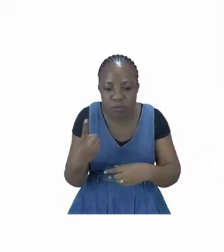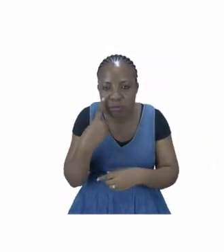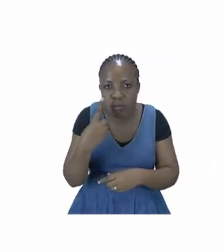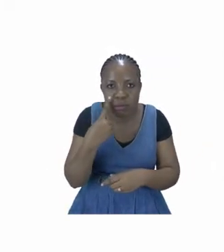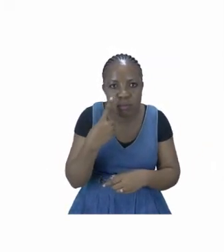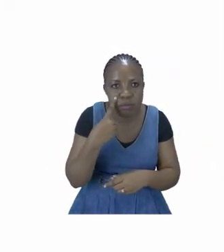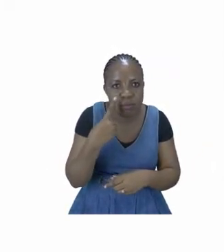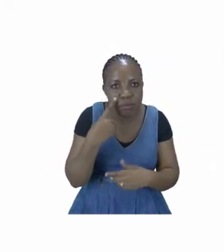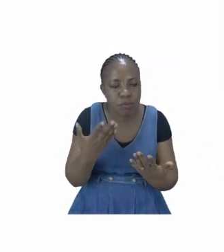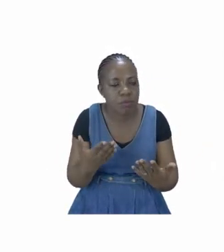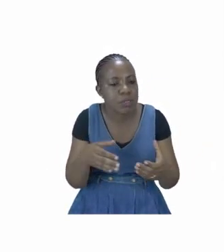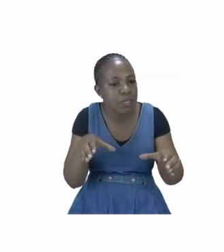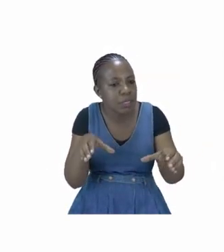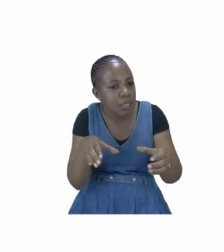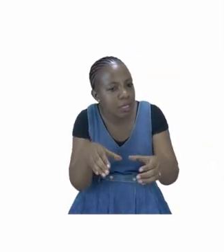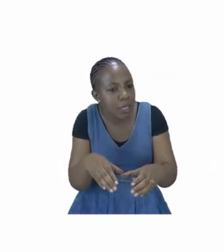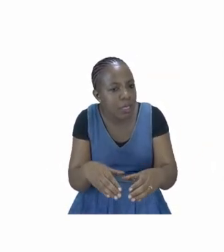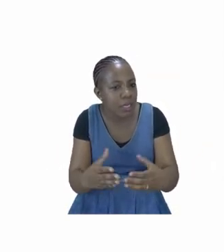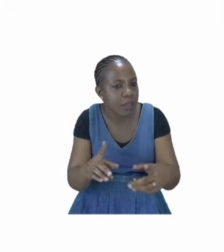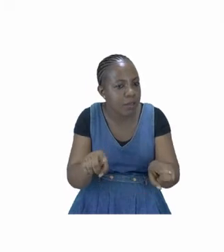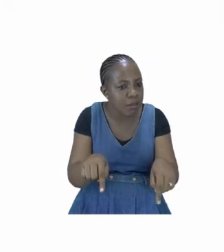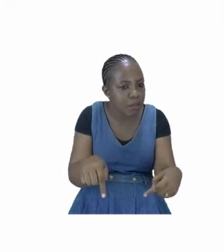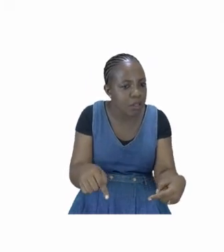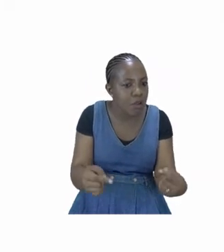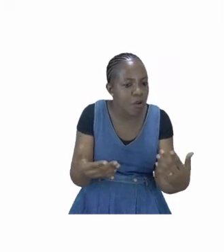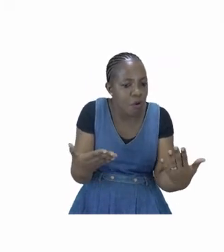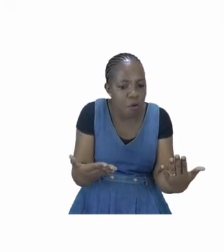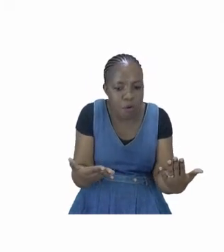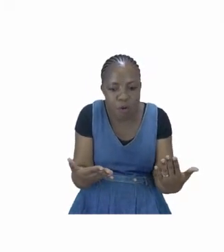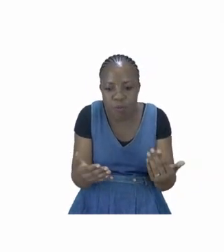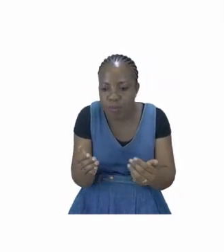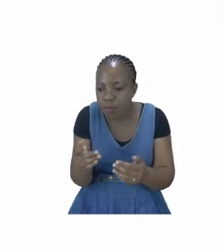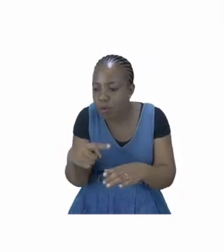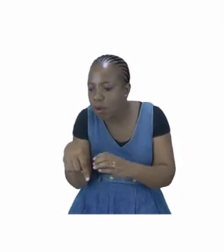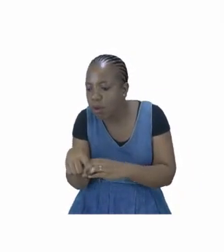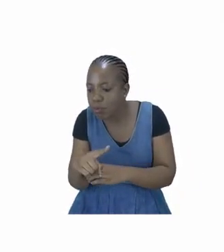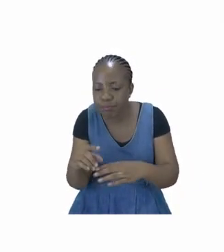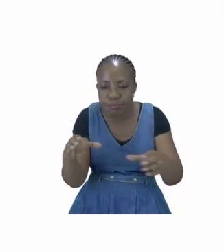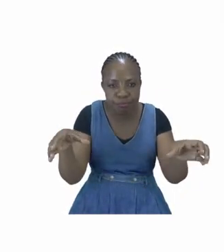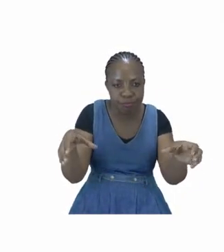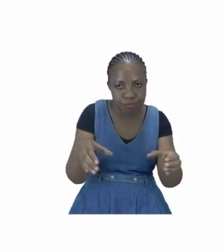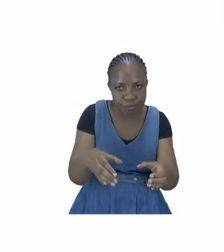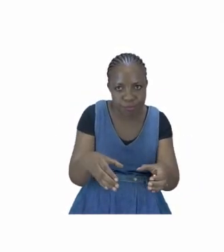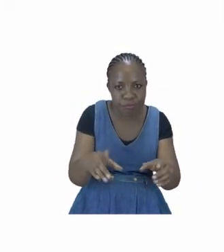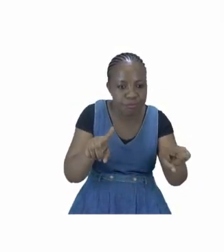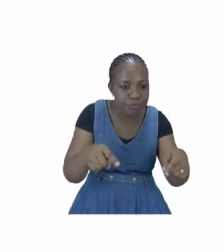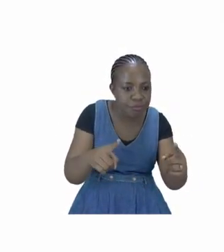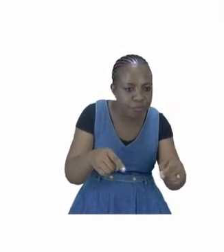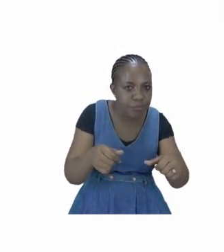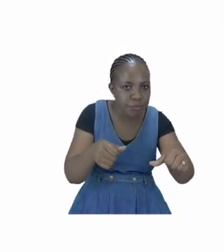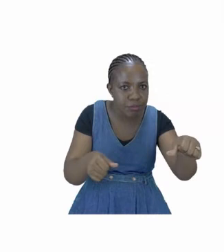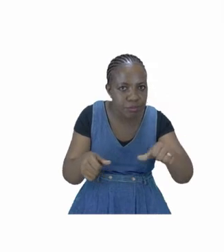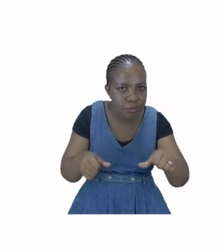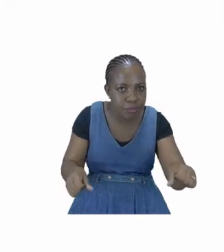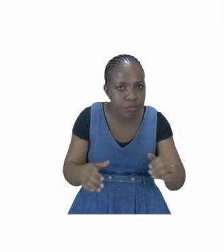we can either find in a classroom or close to a classroom. And I want you to make sure that you start where the